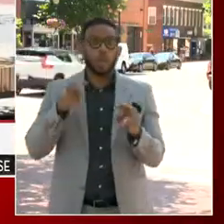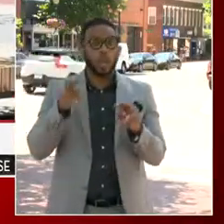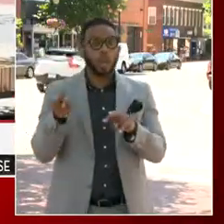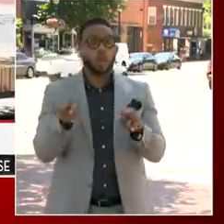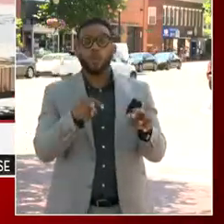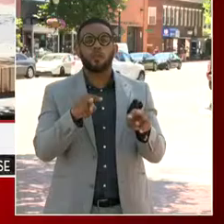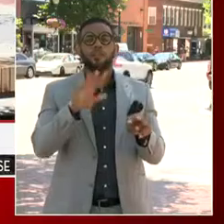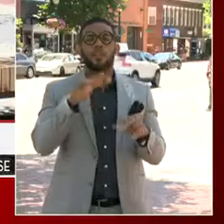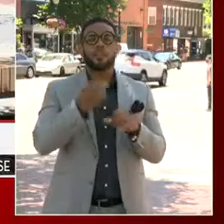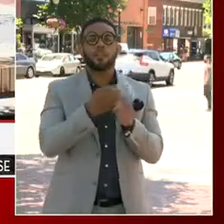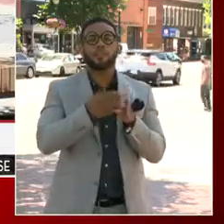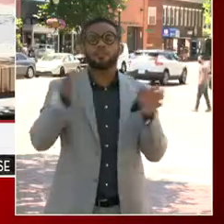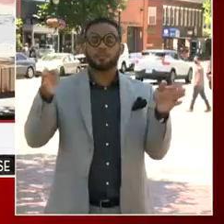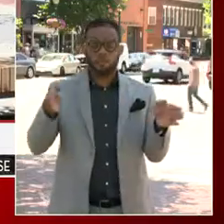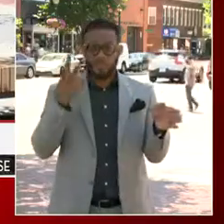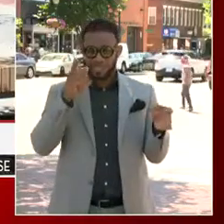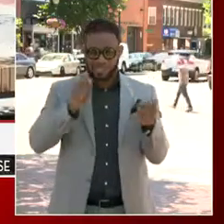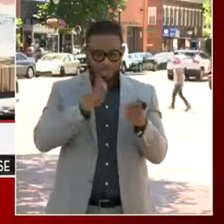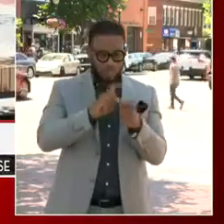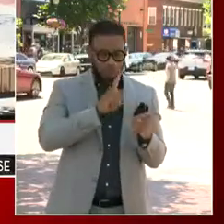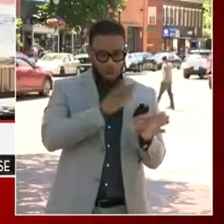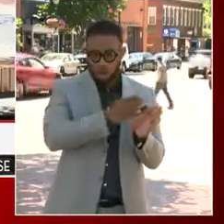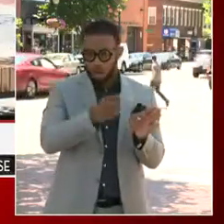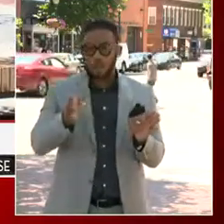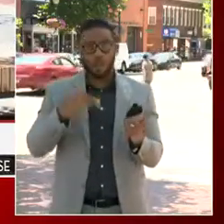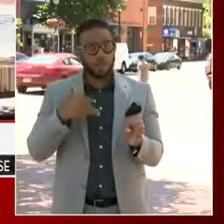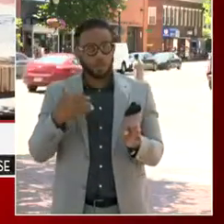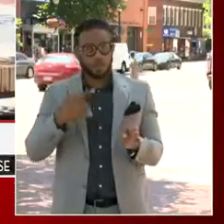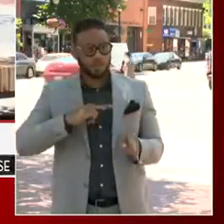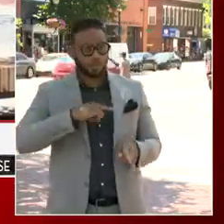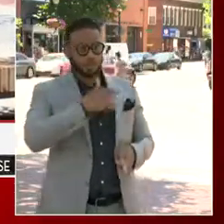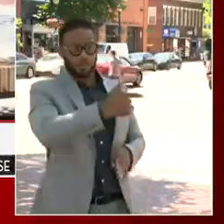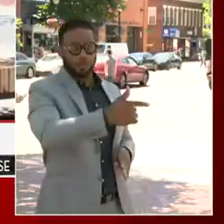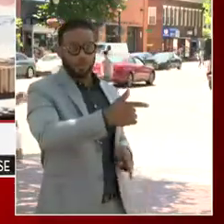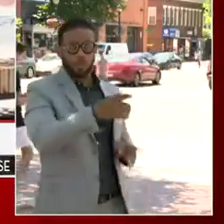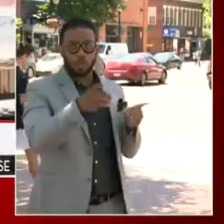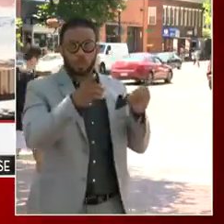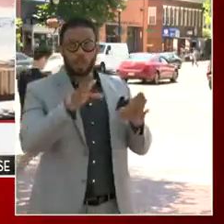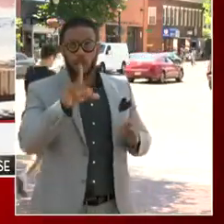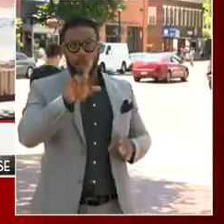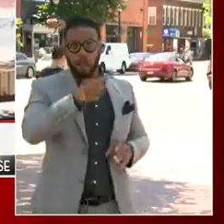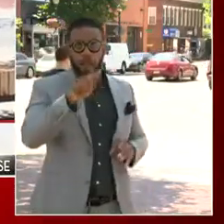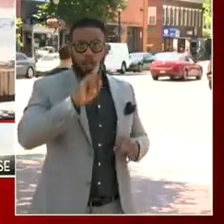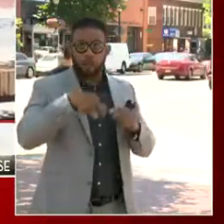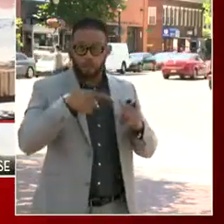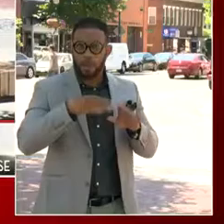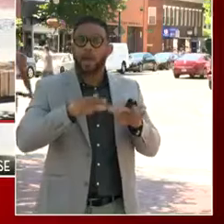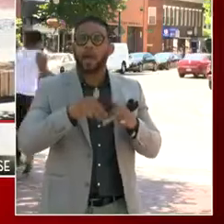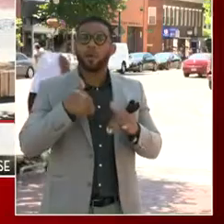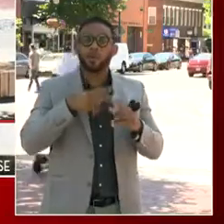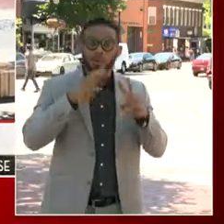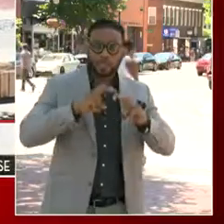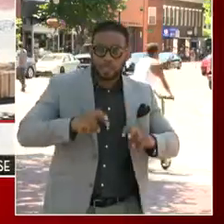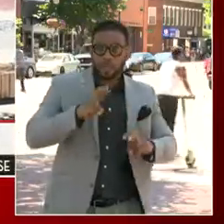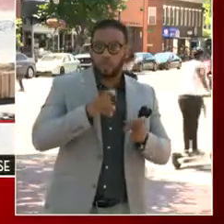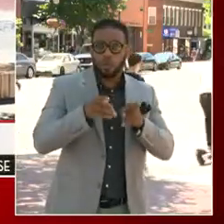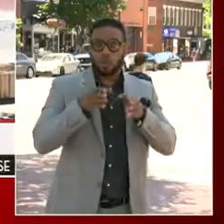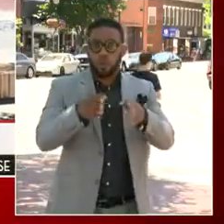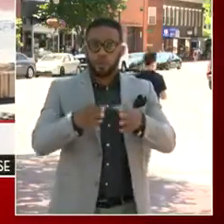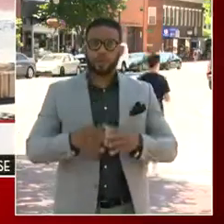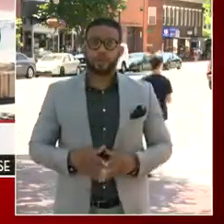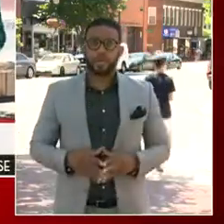over a 5-year period and see exactly where we are. And let me turn to Director Lott to talk about how we assess those